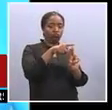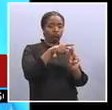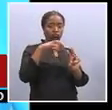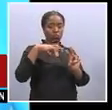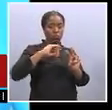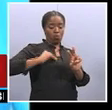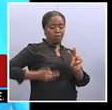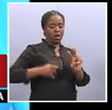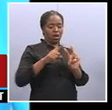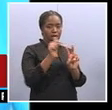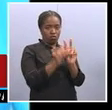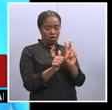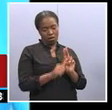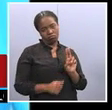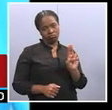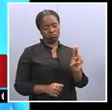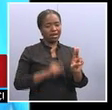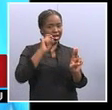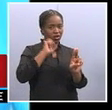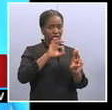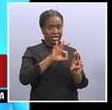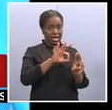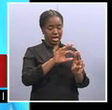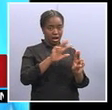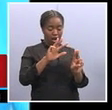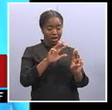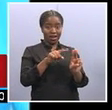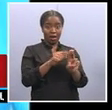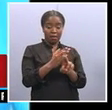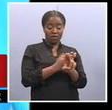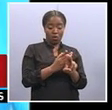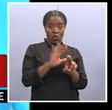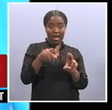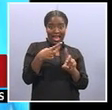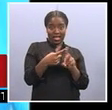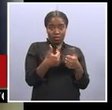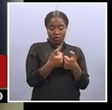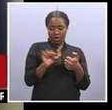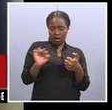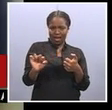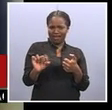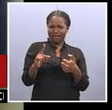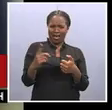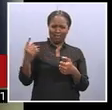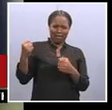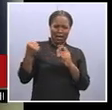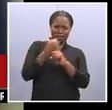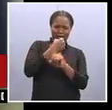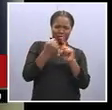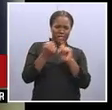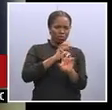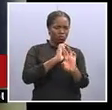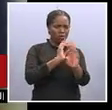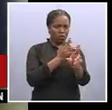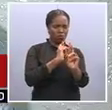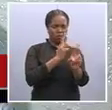son. The 39-year-old had moved back home after running away from her ex-partner, against whom she had a